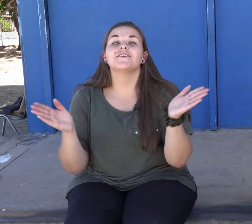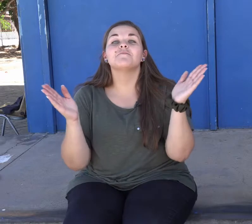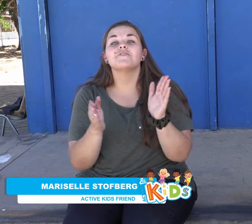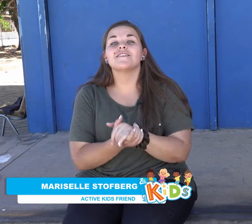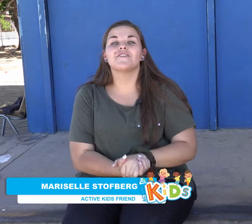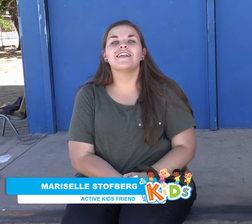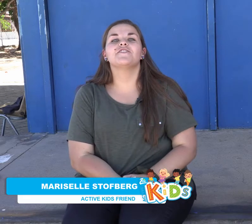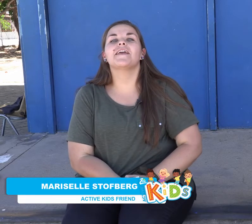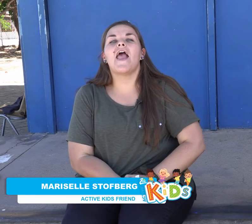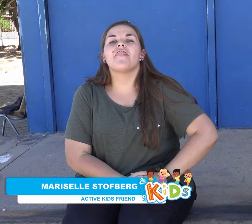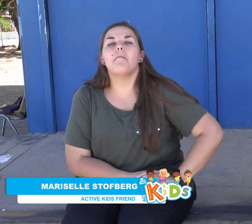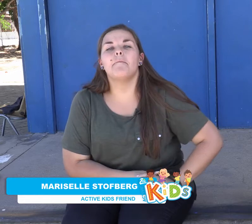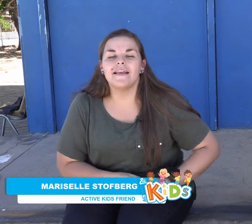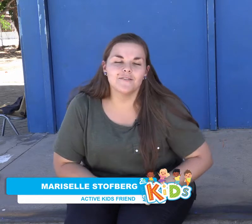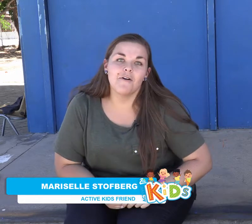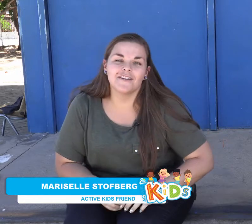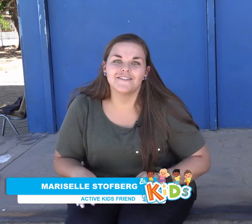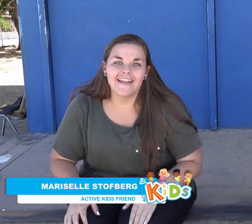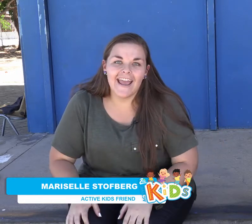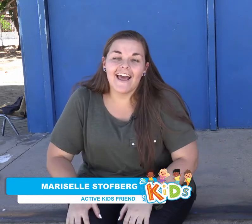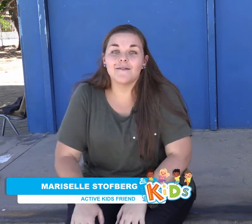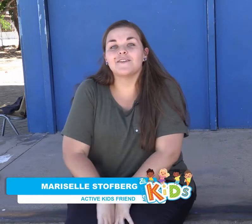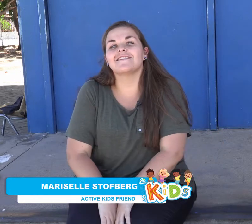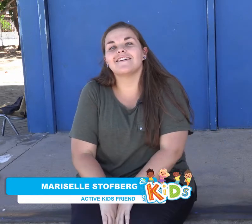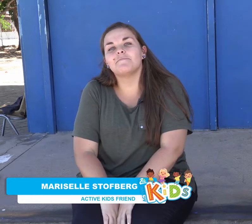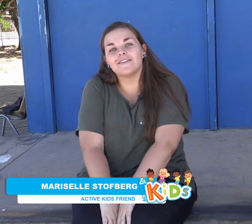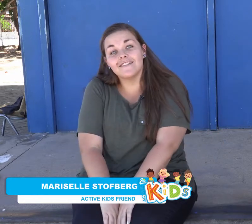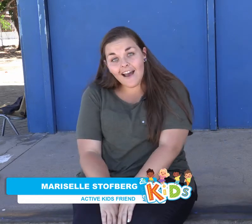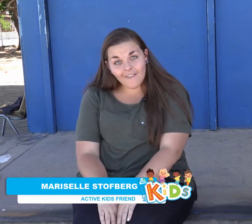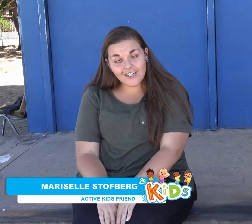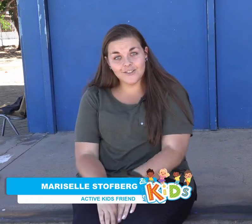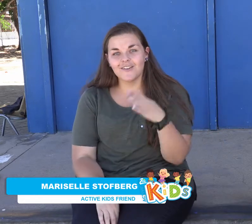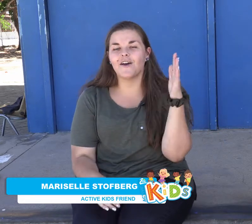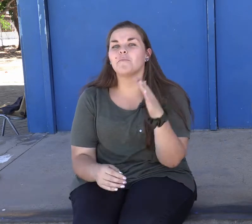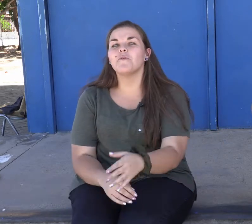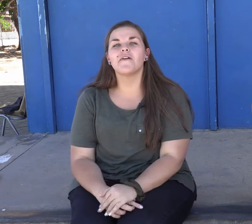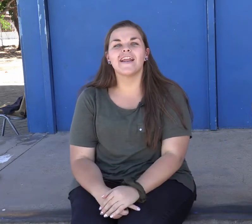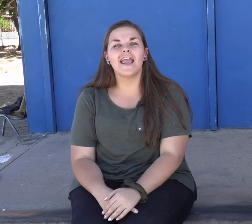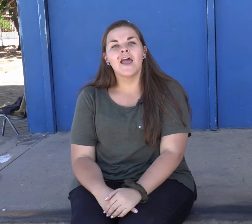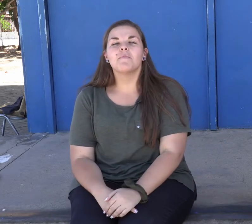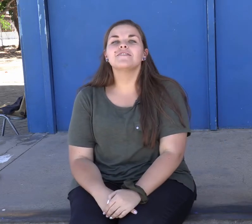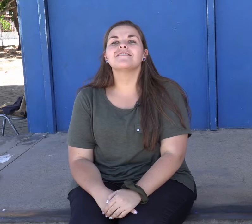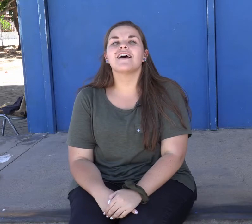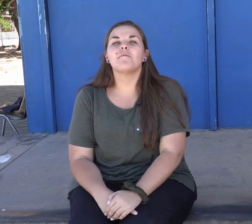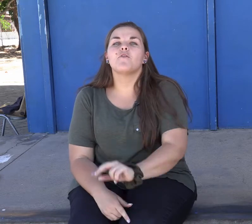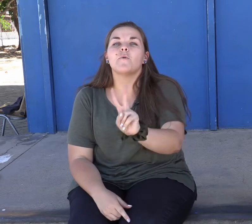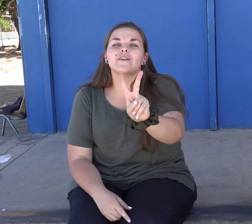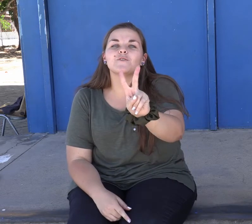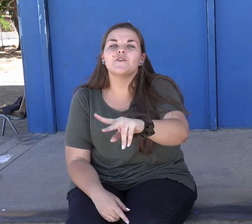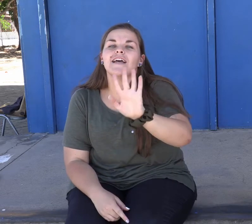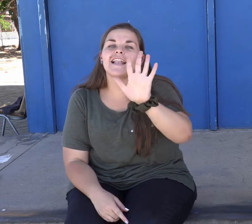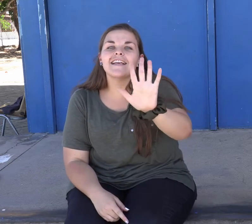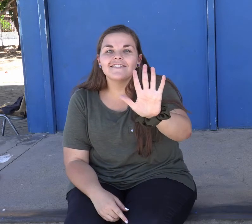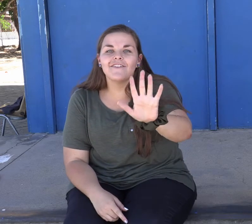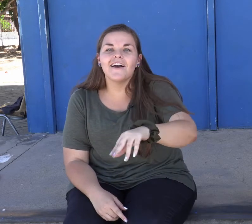Wow, Teacher Mutsa is really doing the best work today, and I'm so excited because now, grade twos, I hope you are ready because it's time for week